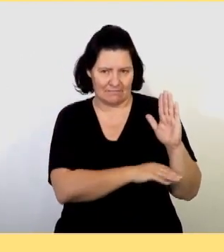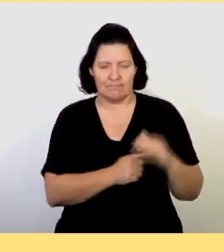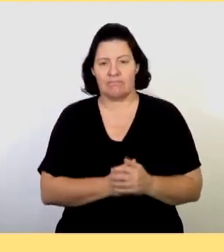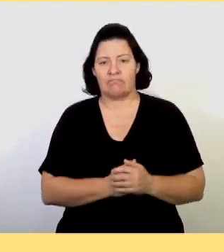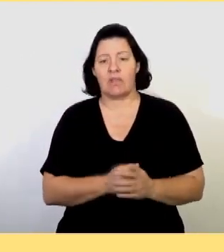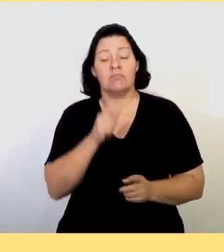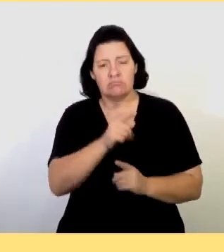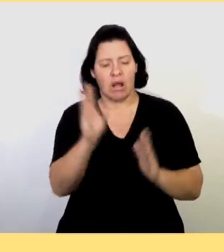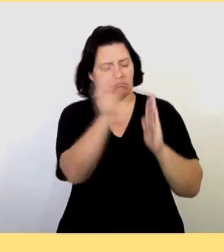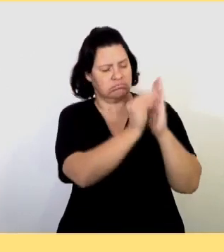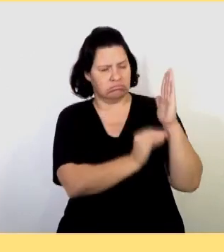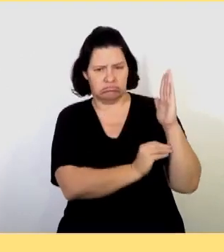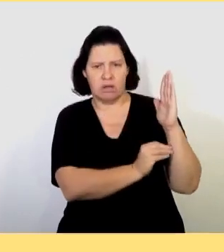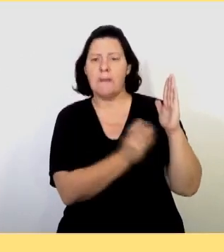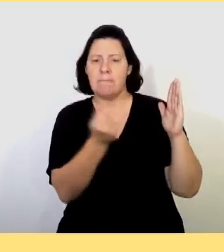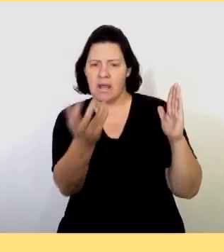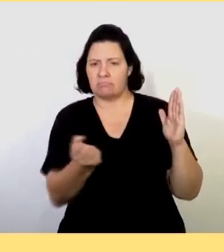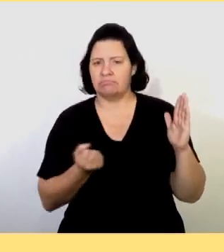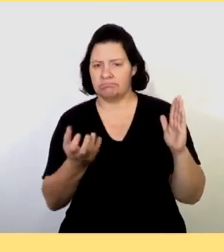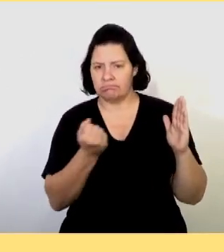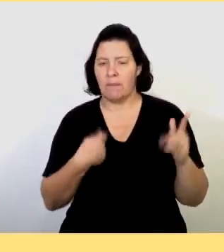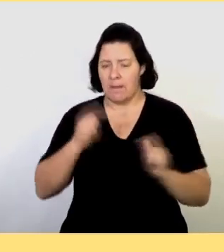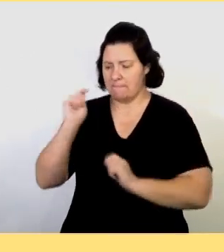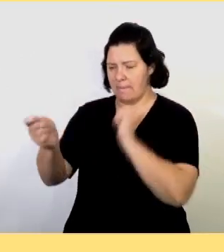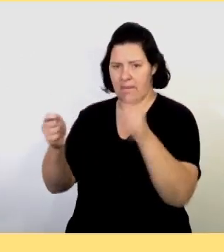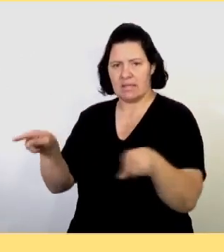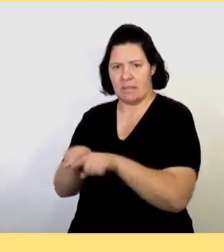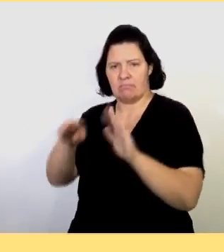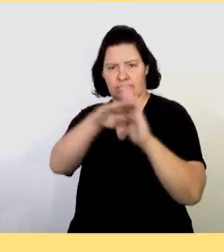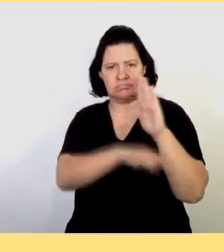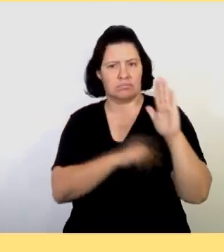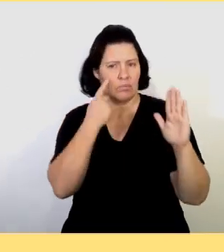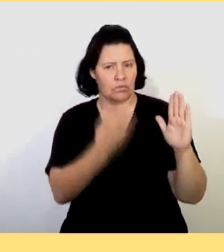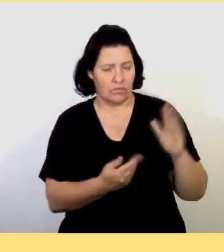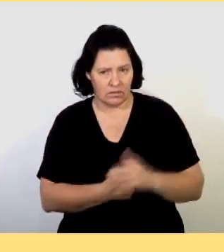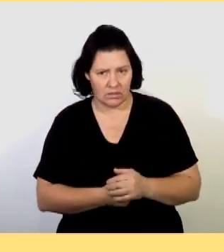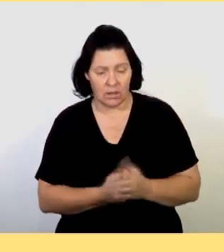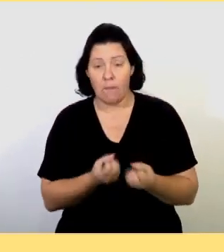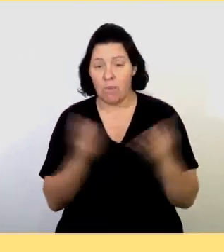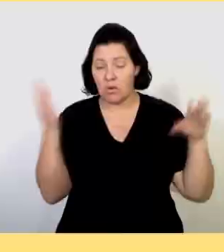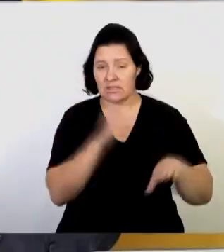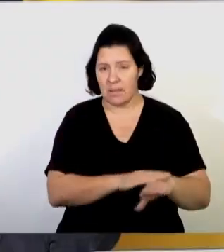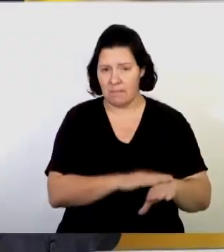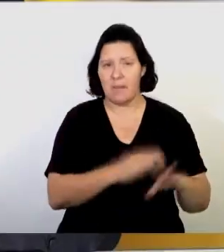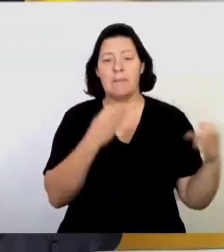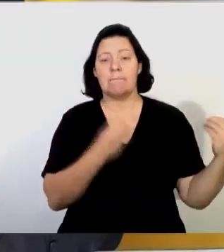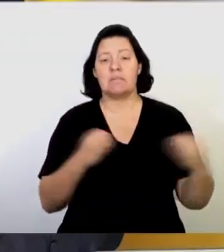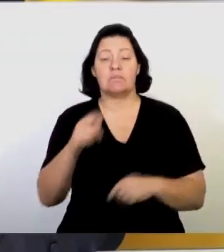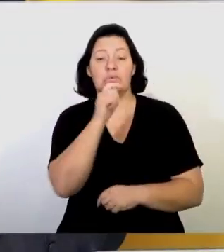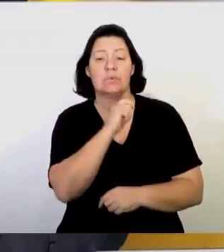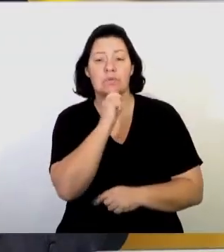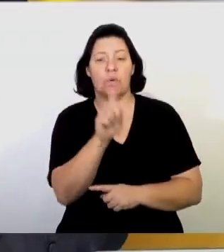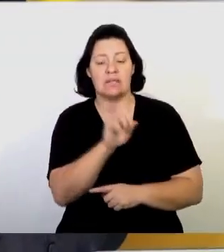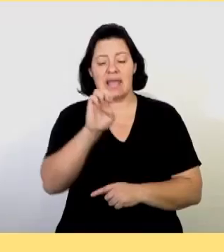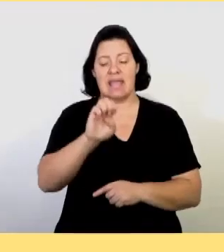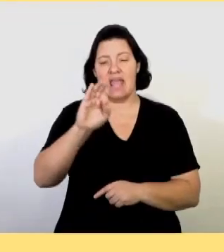statement. This is a record of money received and paid, okay? And in most of the times, the business will be